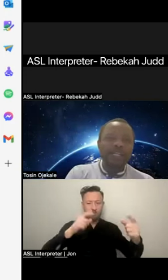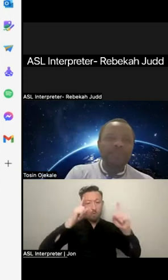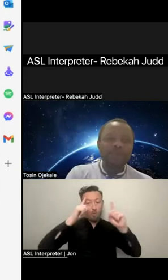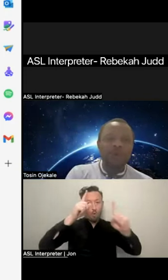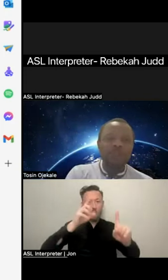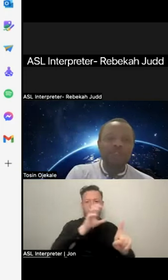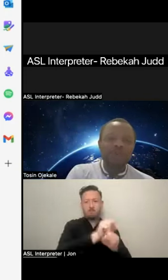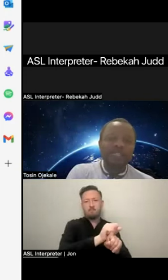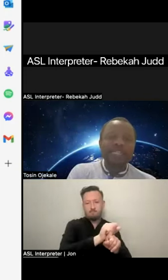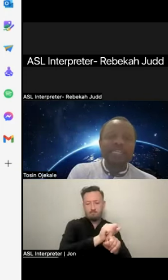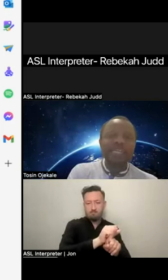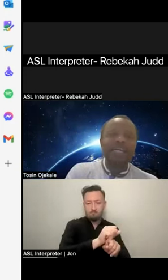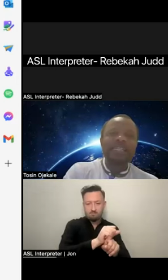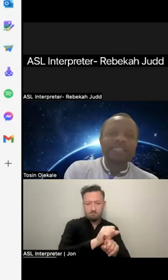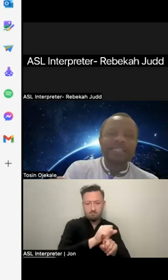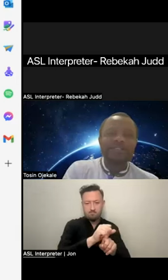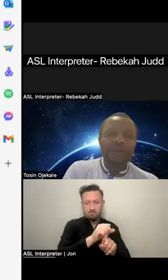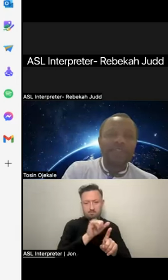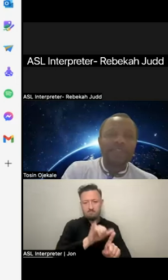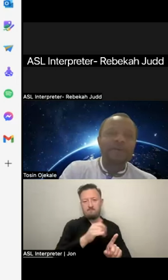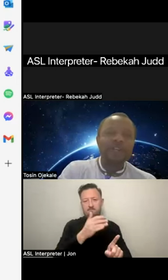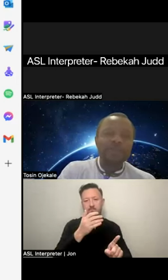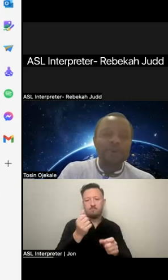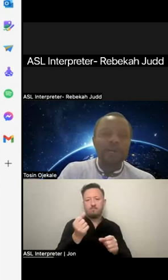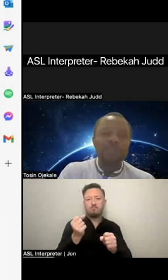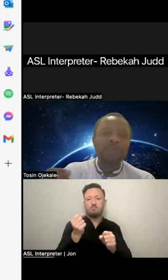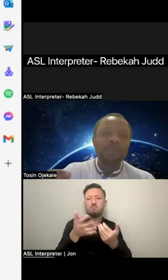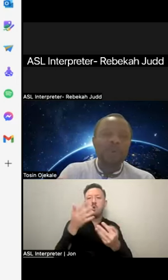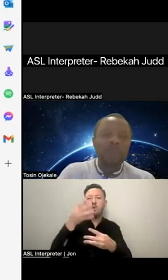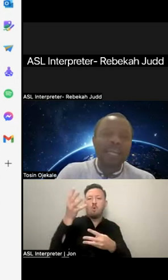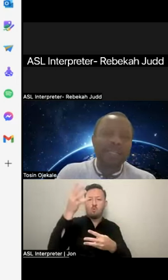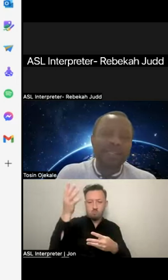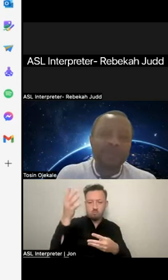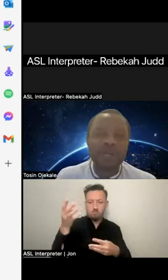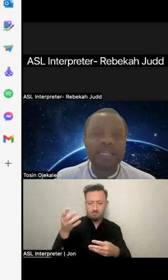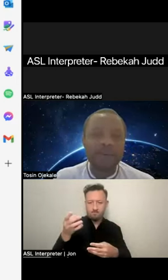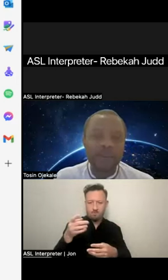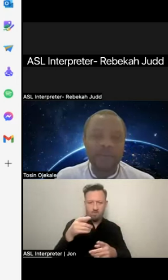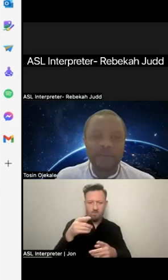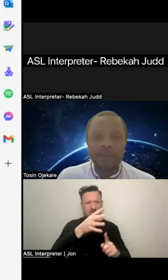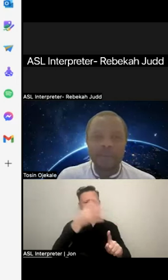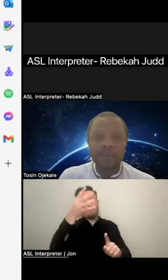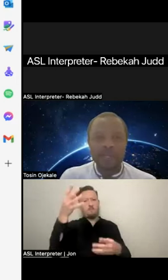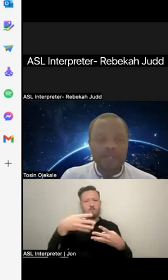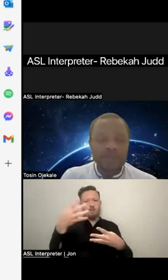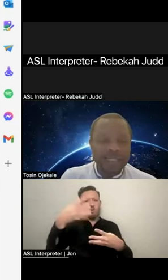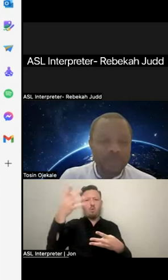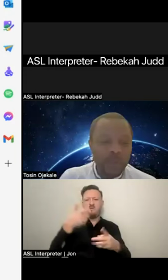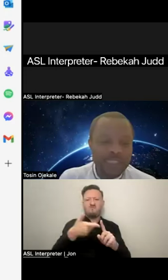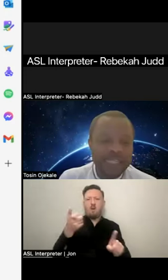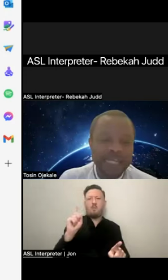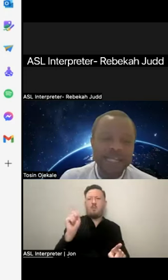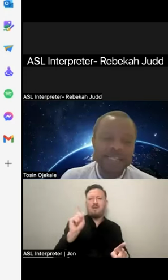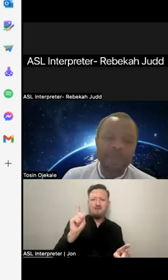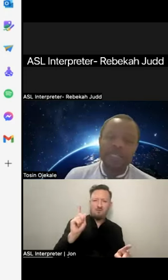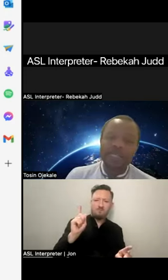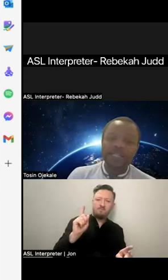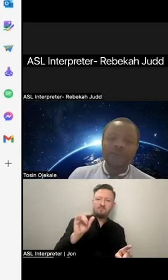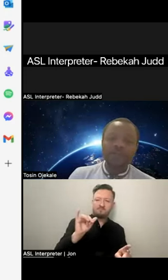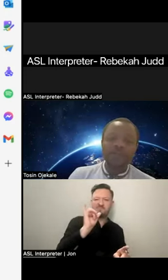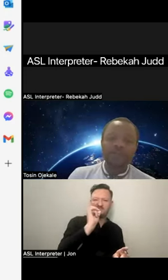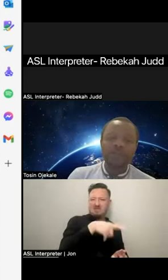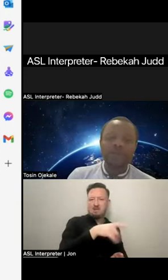try to see the strength of the smoke, to know where that smoke is coming from. So that's what this air